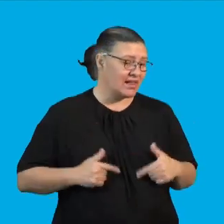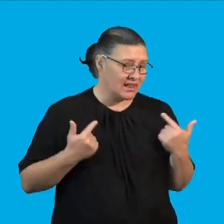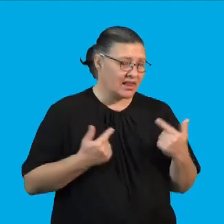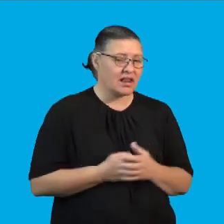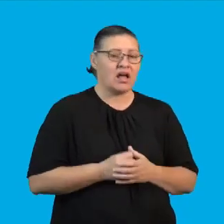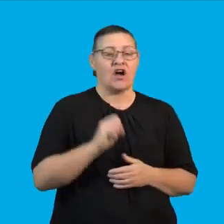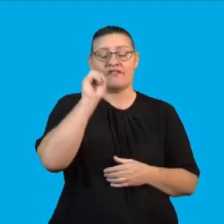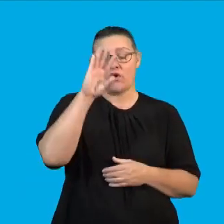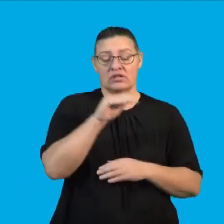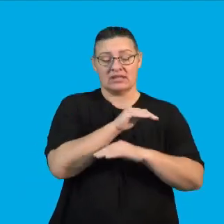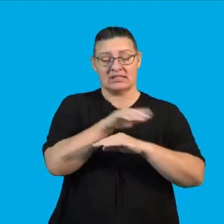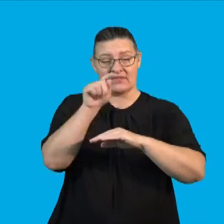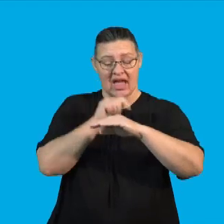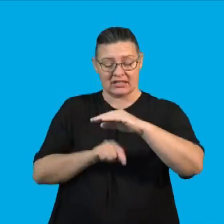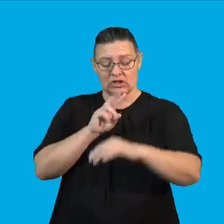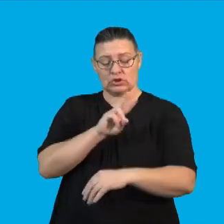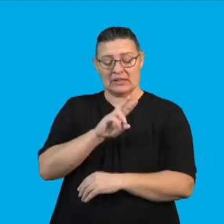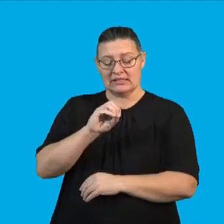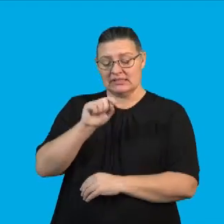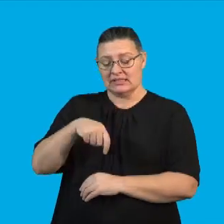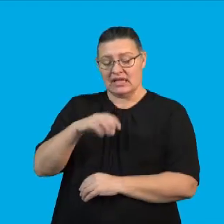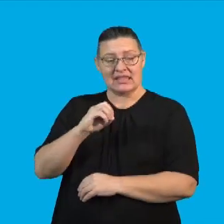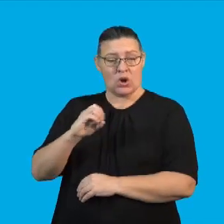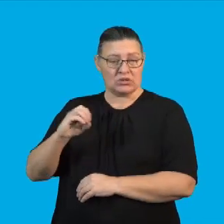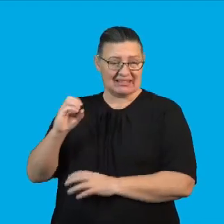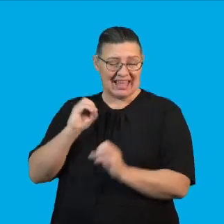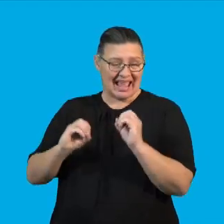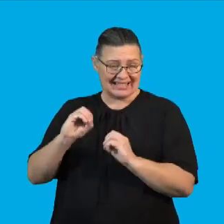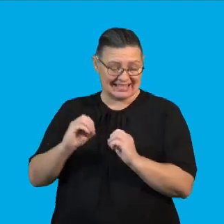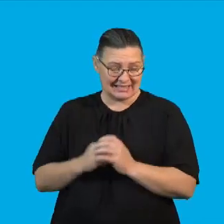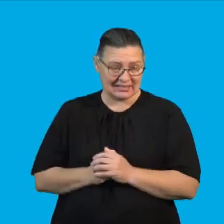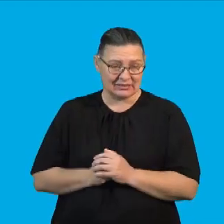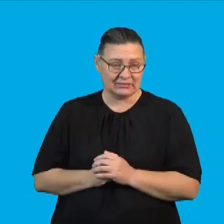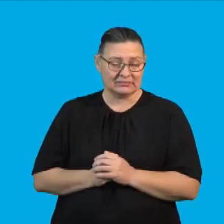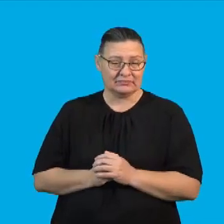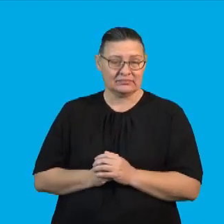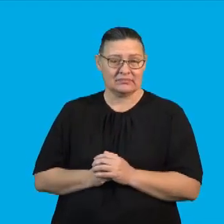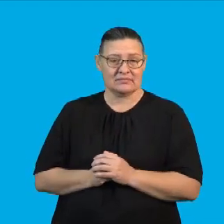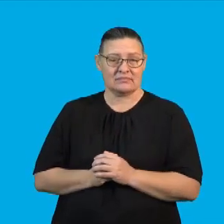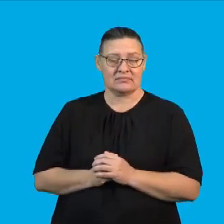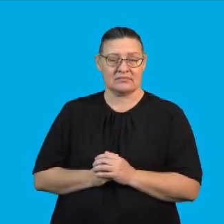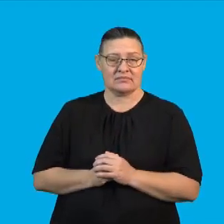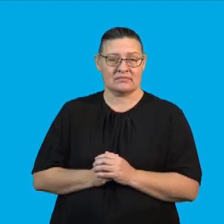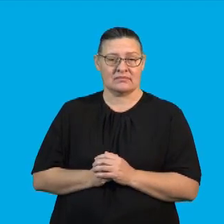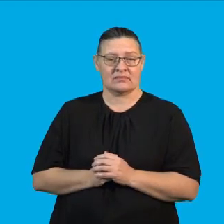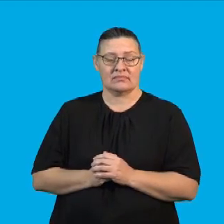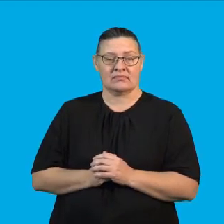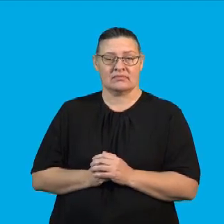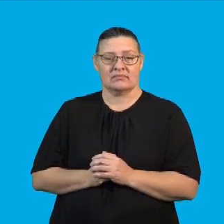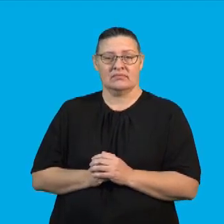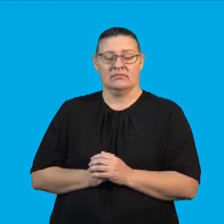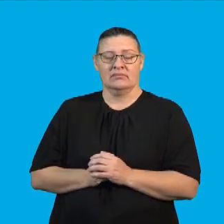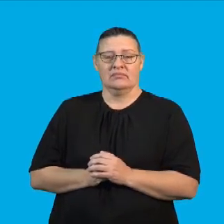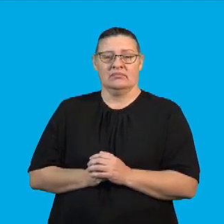Here is our calculation. We are looking at the percentage survival. So when we look at frogs,